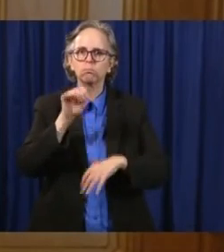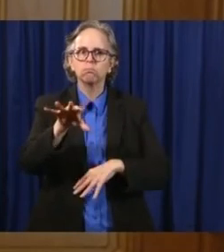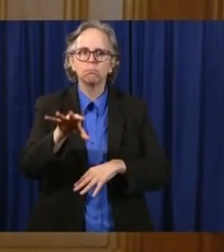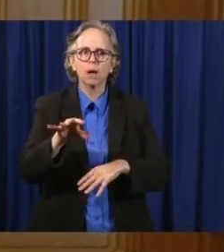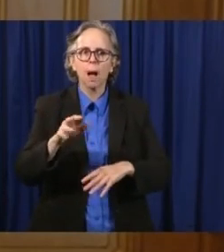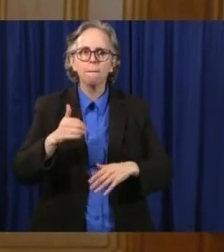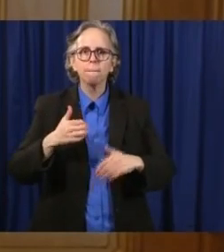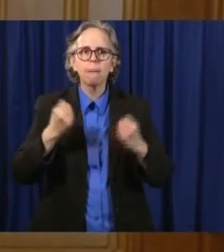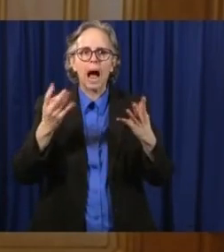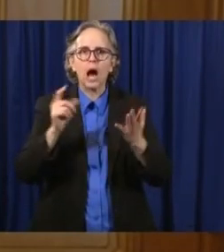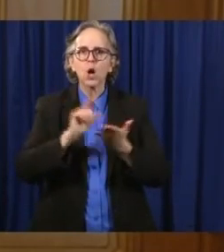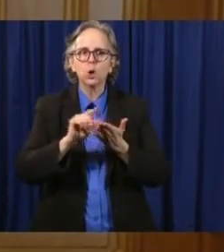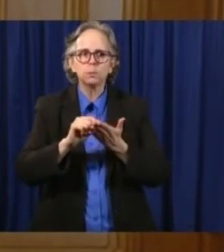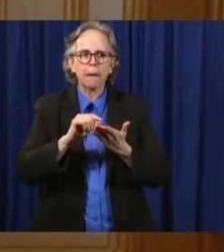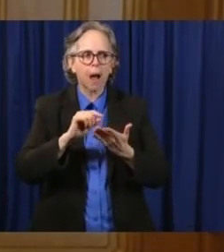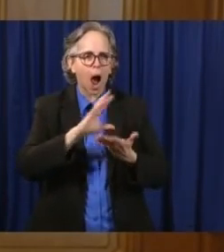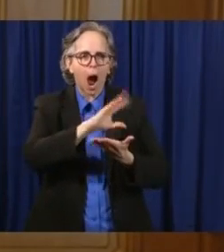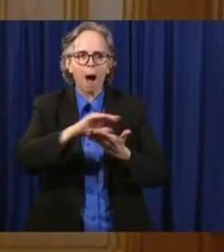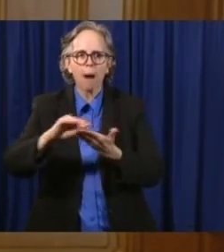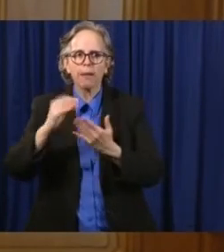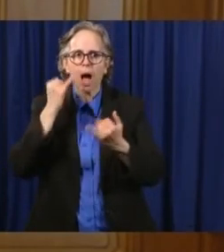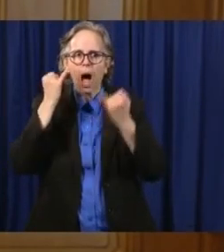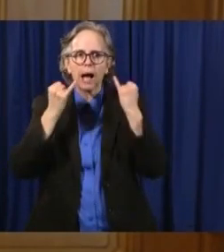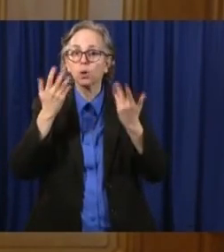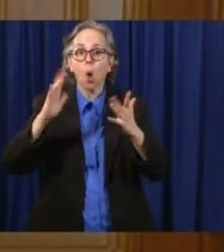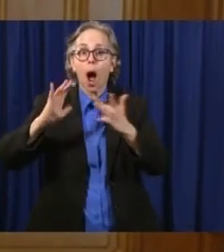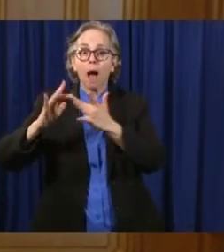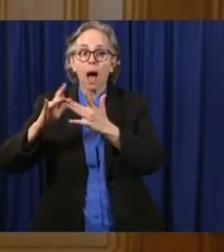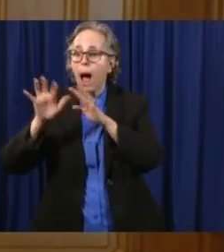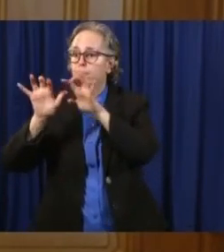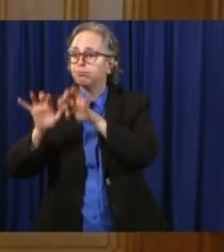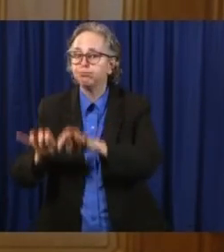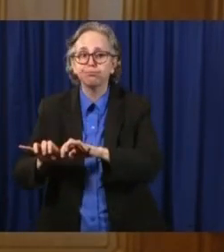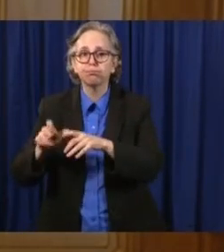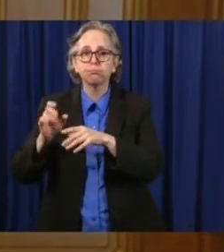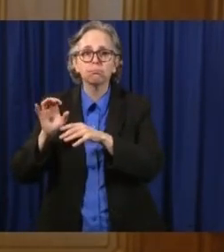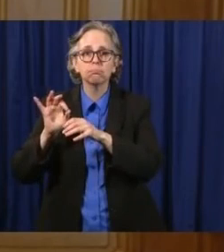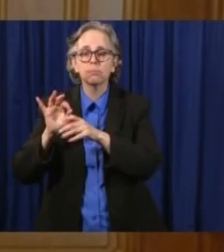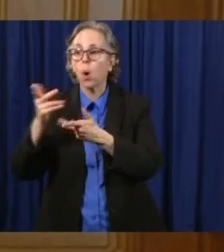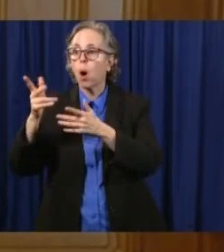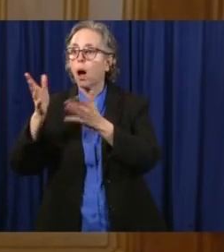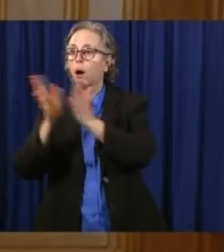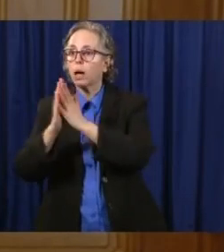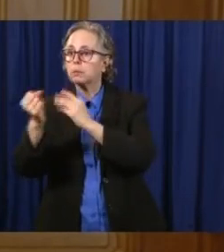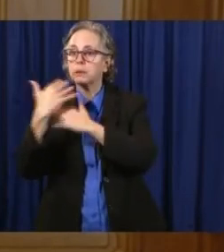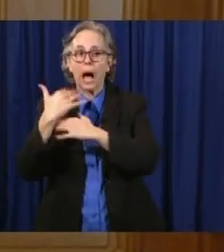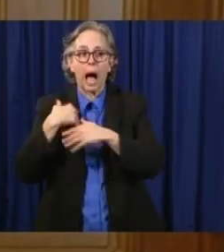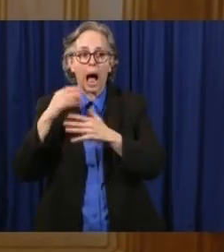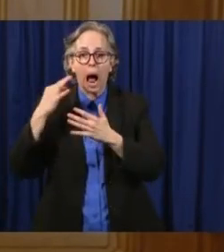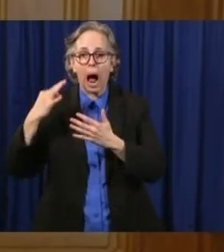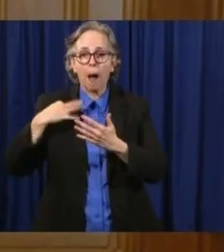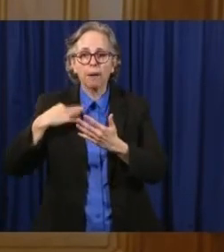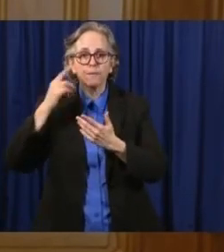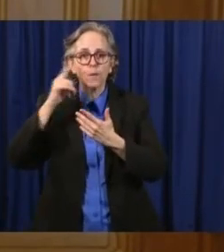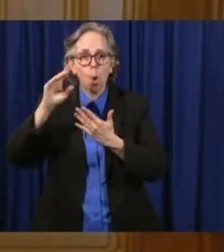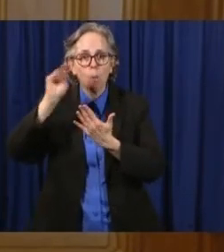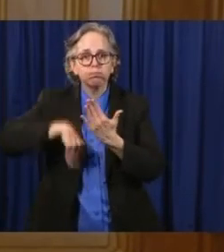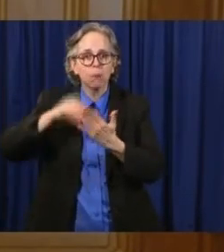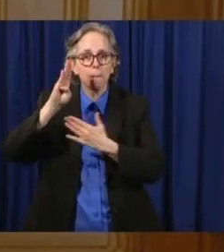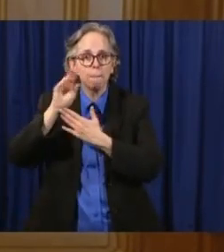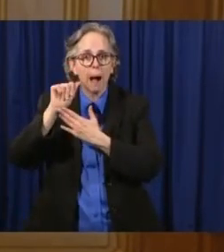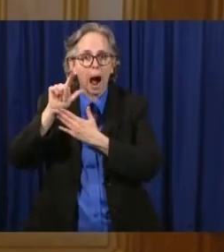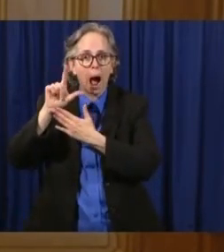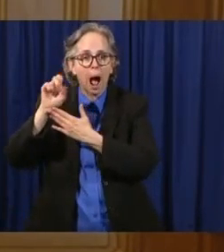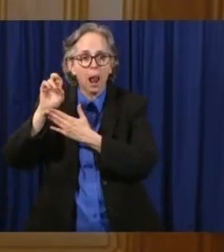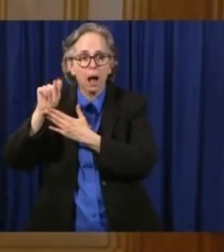that. People can go online. They can get an application for a ballot. They can actually even write